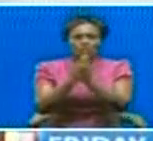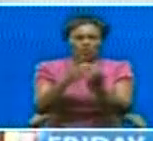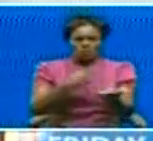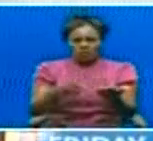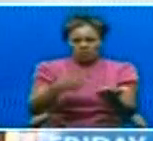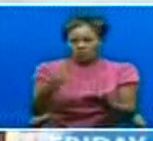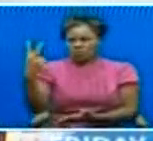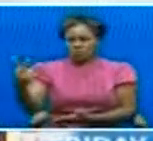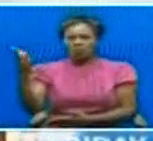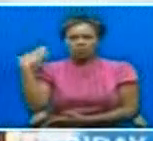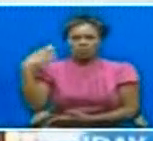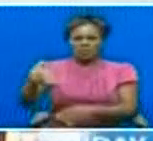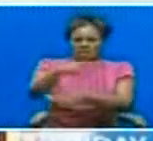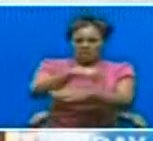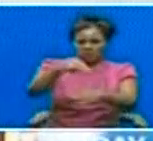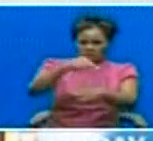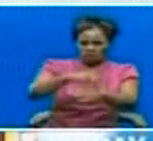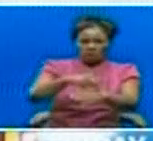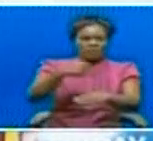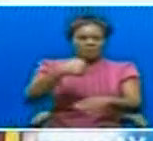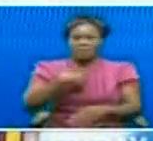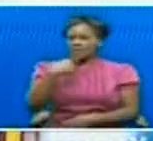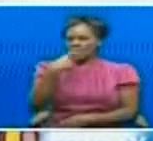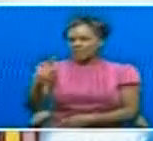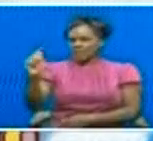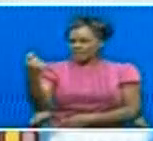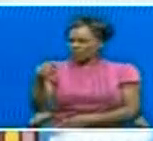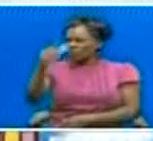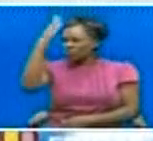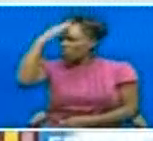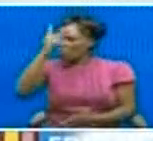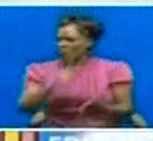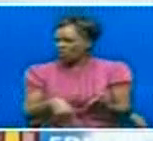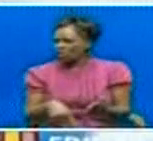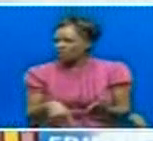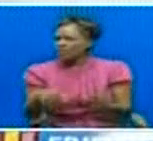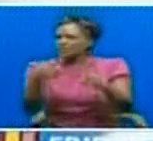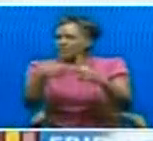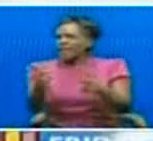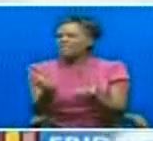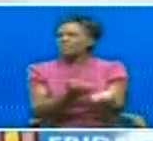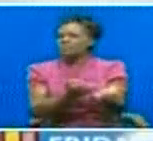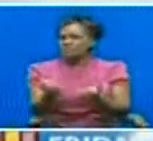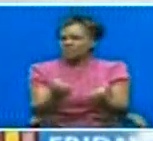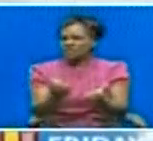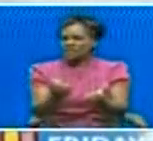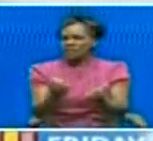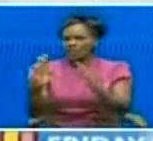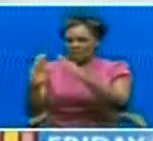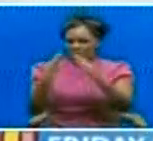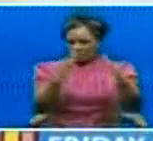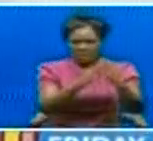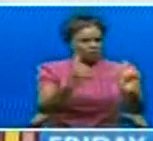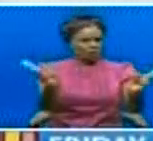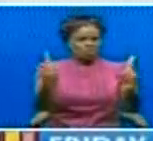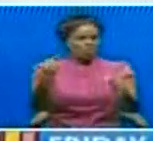2 weeks ago in the Nation newspaper. And I was telling Kenyans that, you know what, don't just start your business in your estate. Think